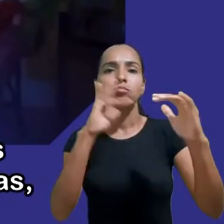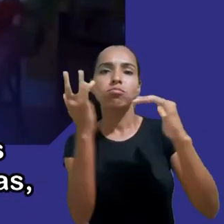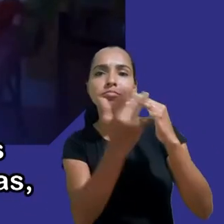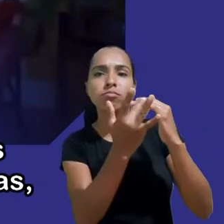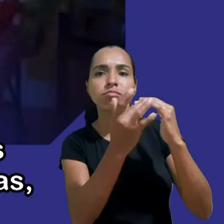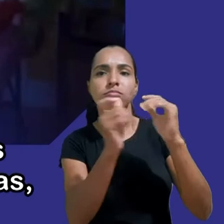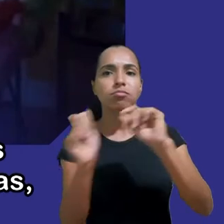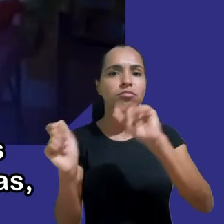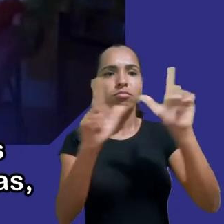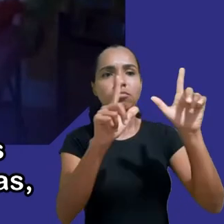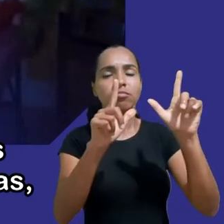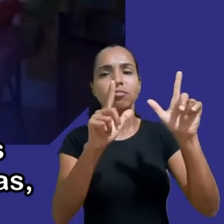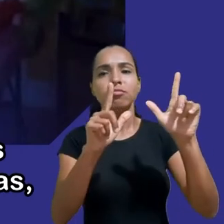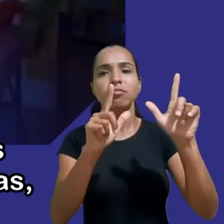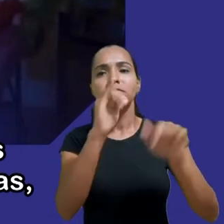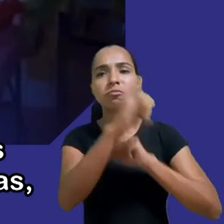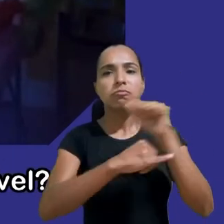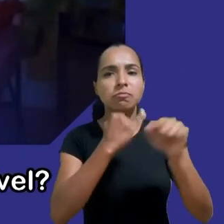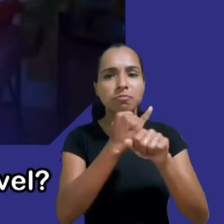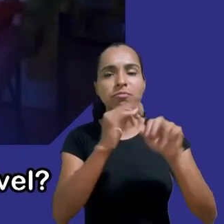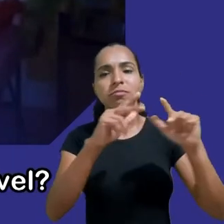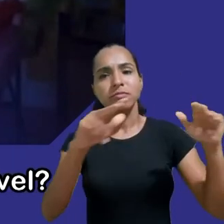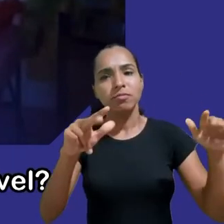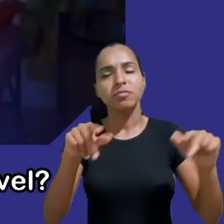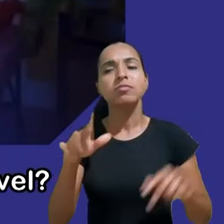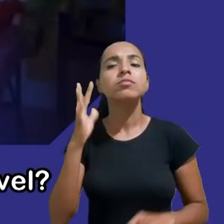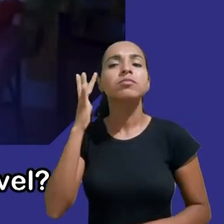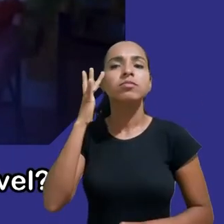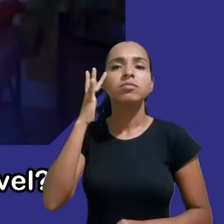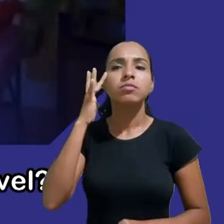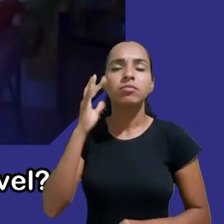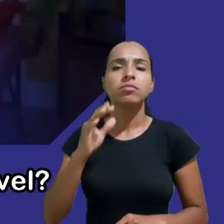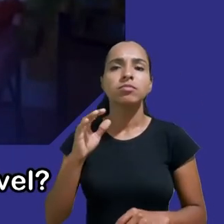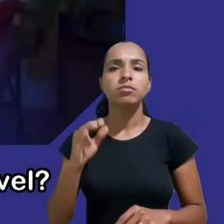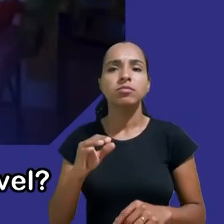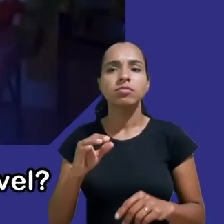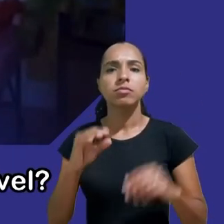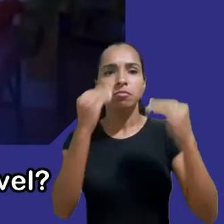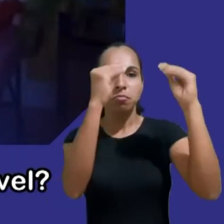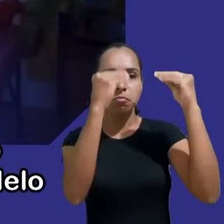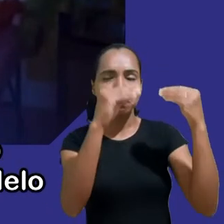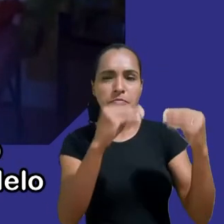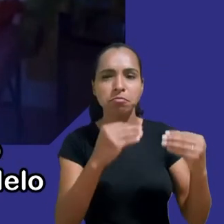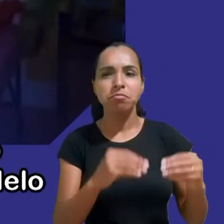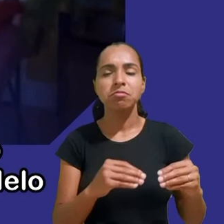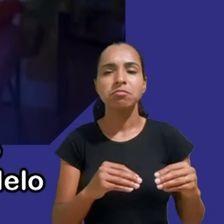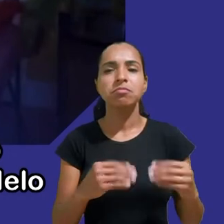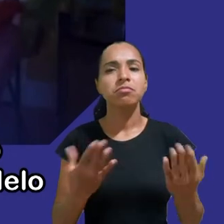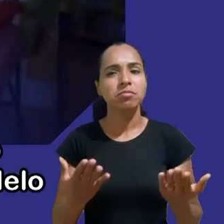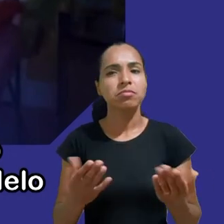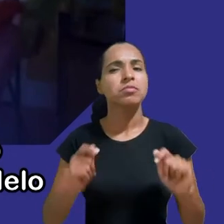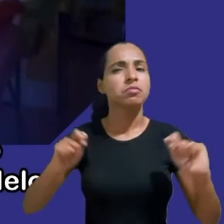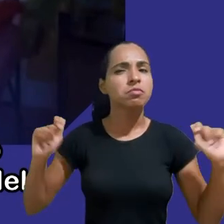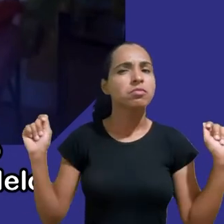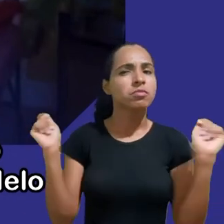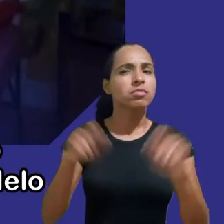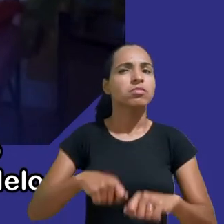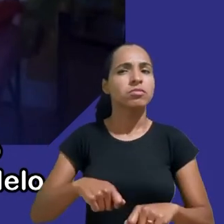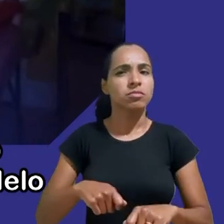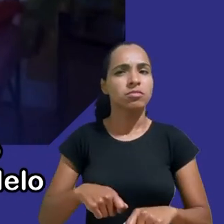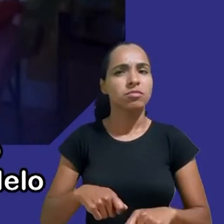designed in order to get kids to stay online as much as possible and collect as much data as possible and is that overwhelming maybe any